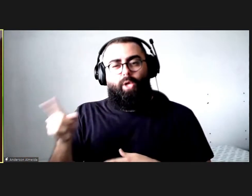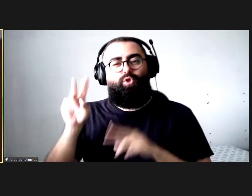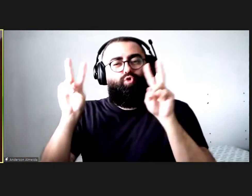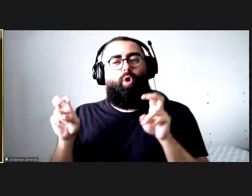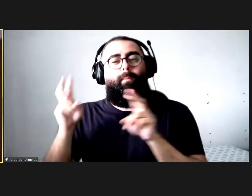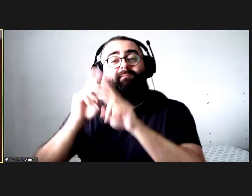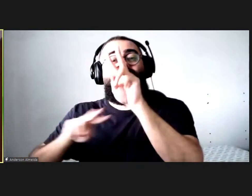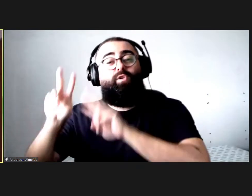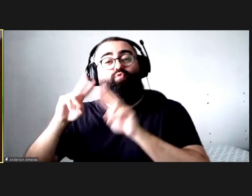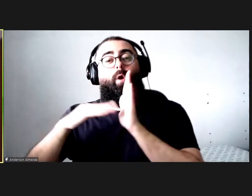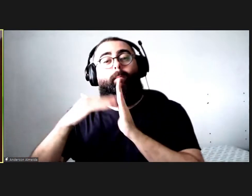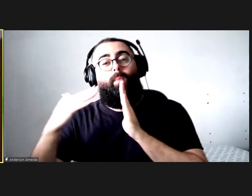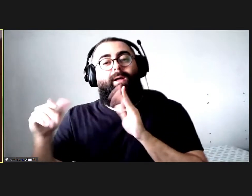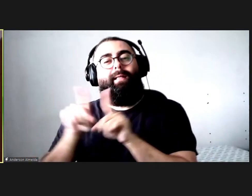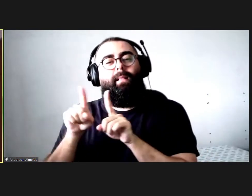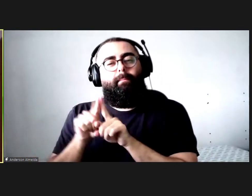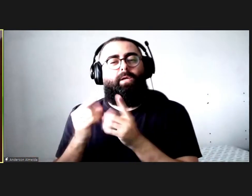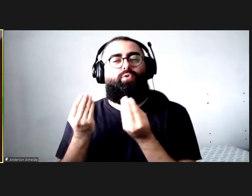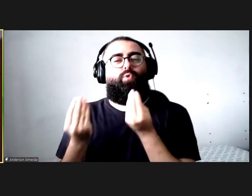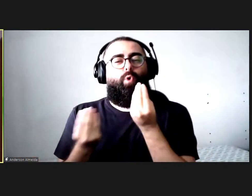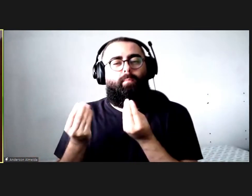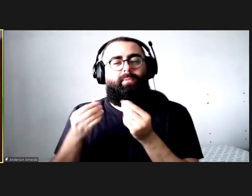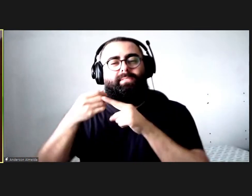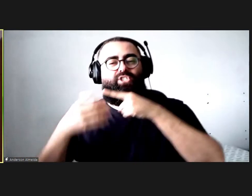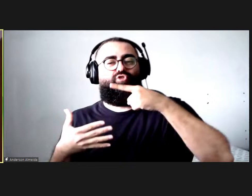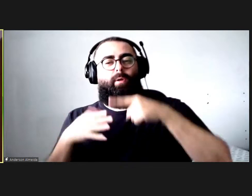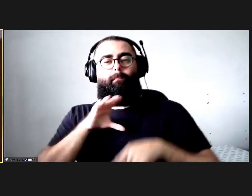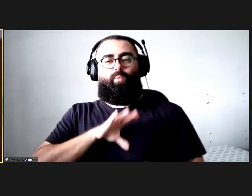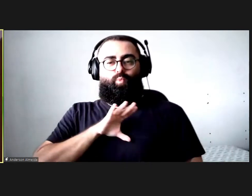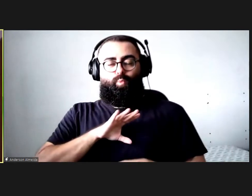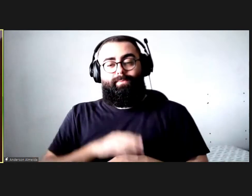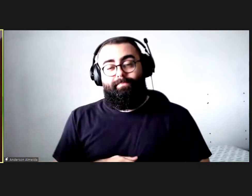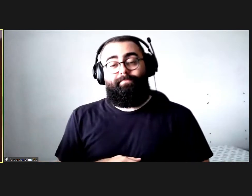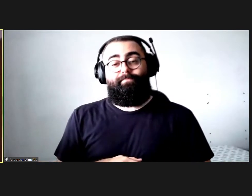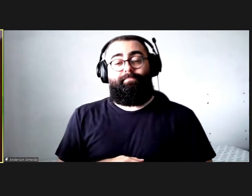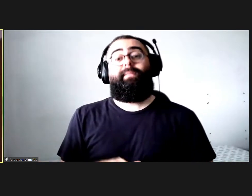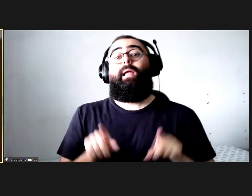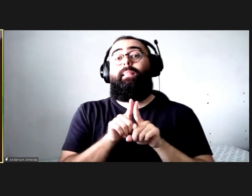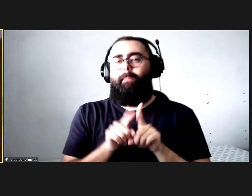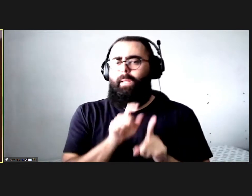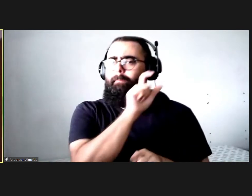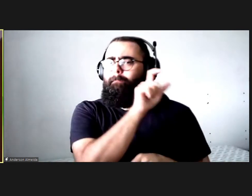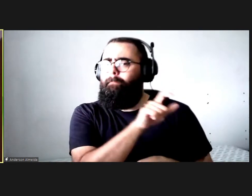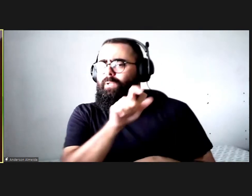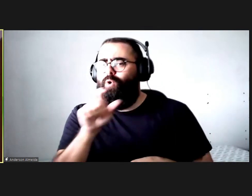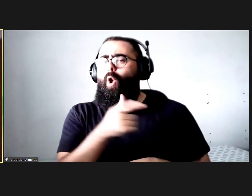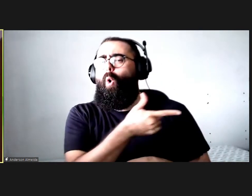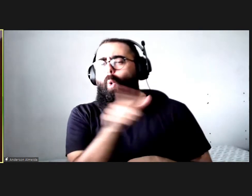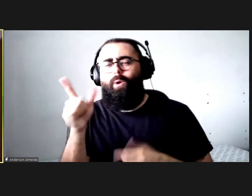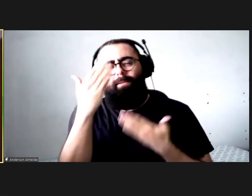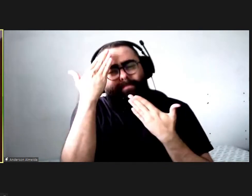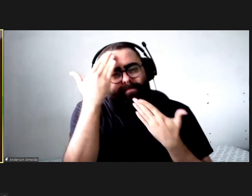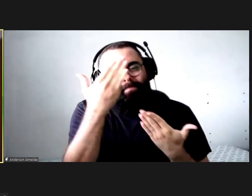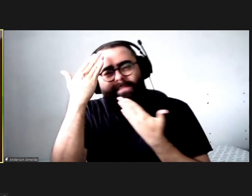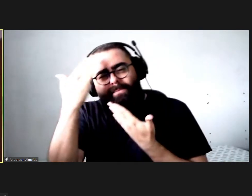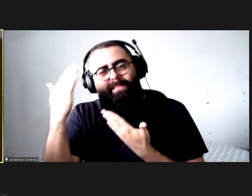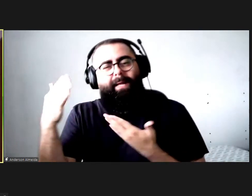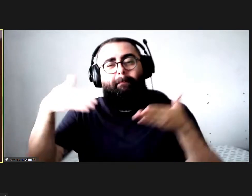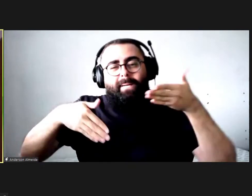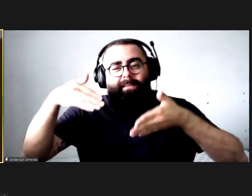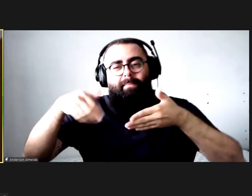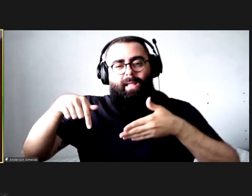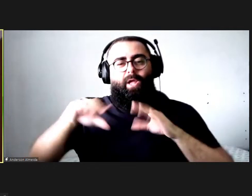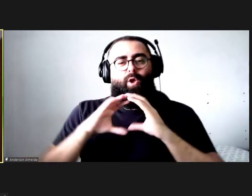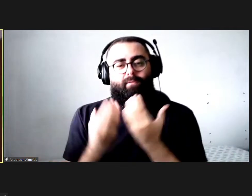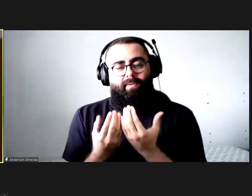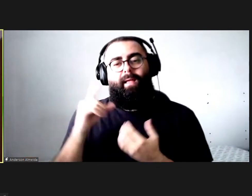the description of Portuguese. Other people that we must acknowledge and that are also participating in this conference are